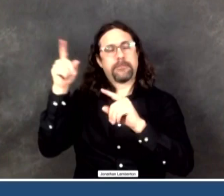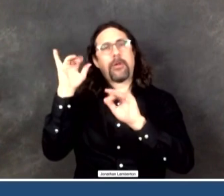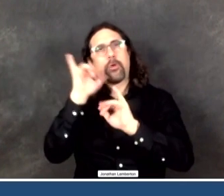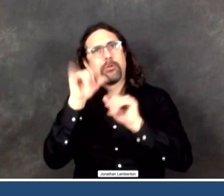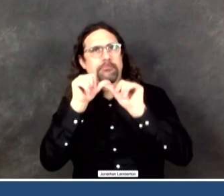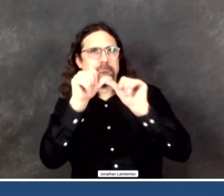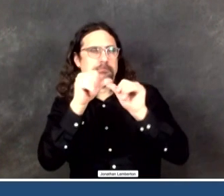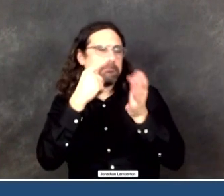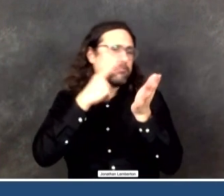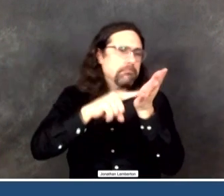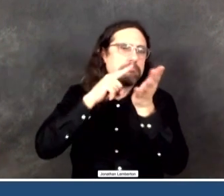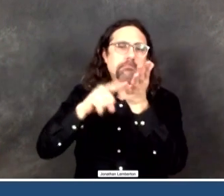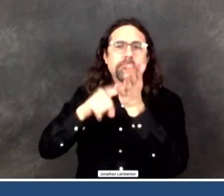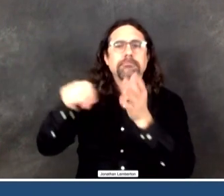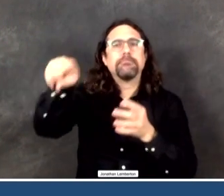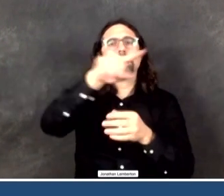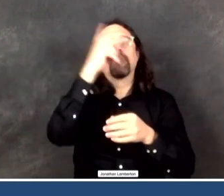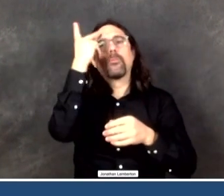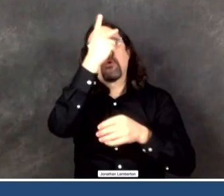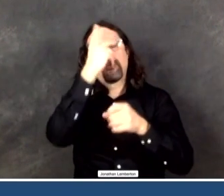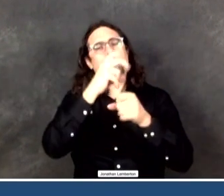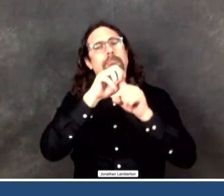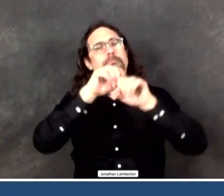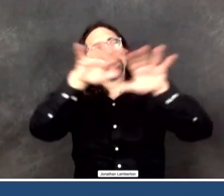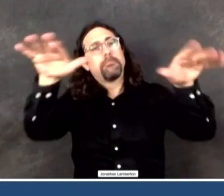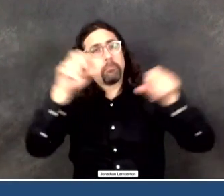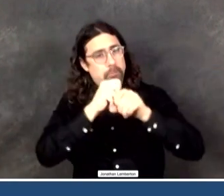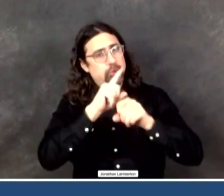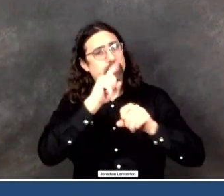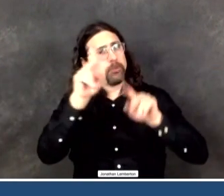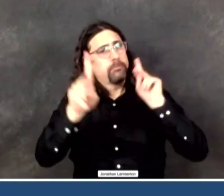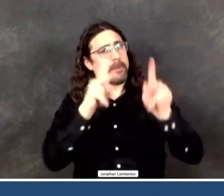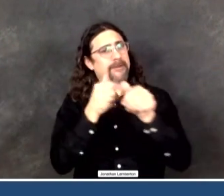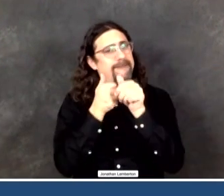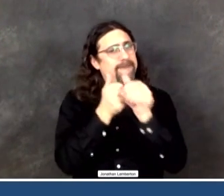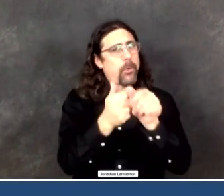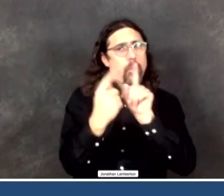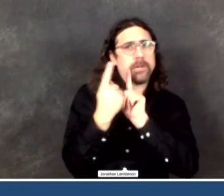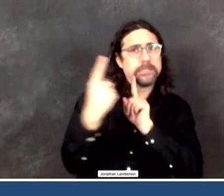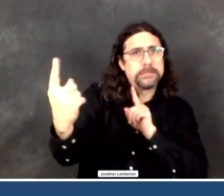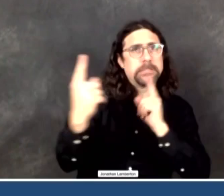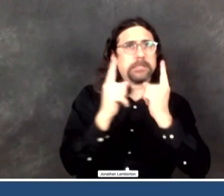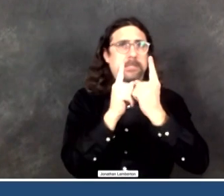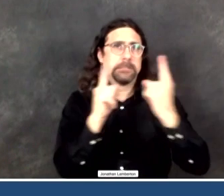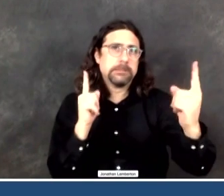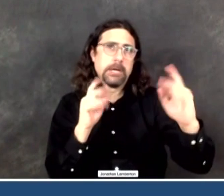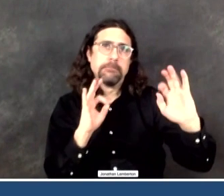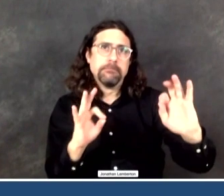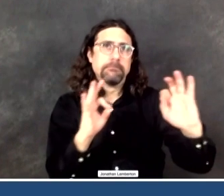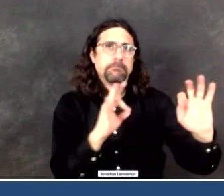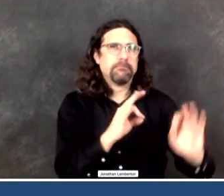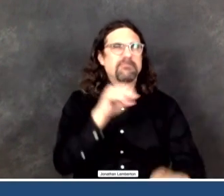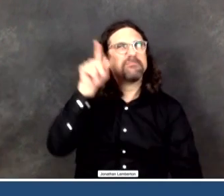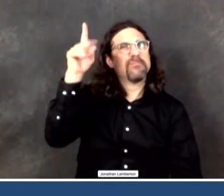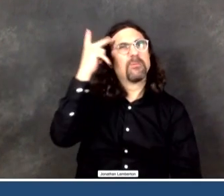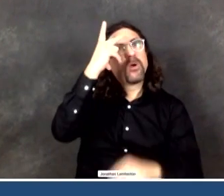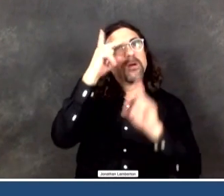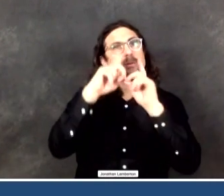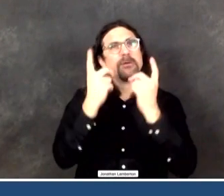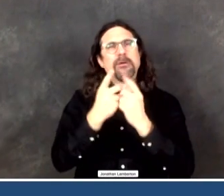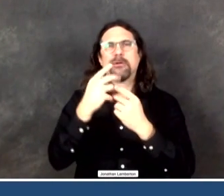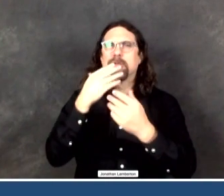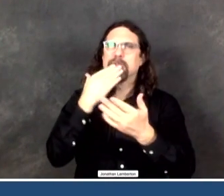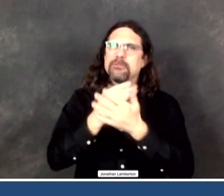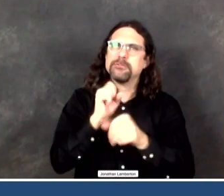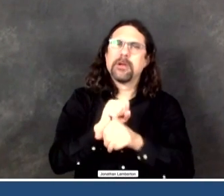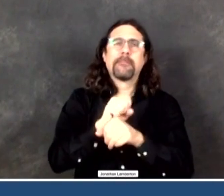that. The results we've heard consistently from the Parks Department, from NYPD, have been really striking how well they've done at convincing people